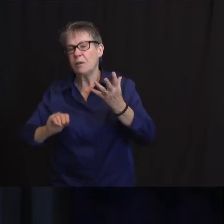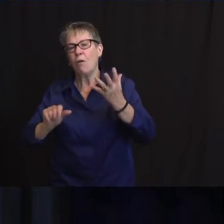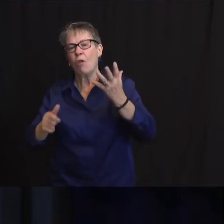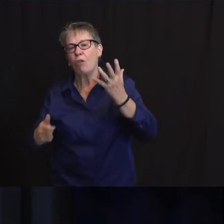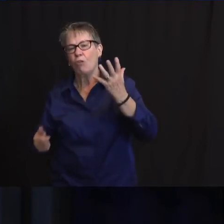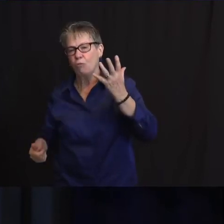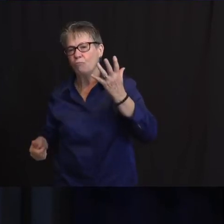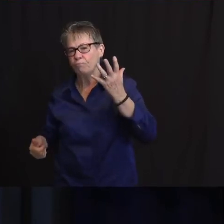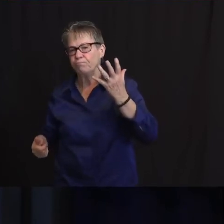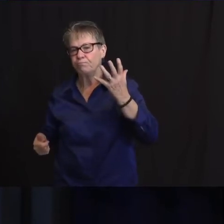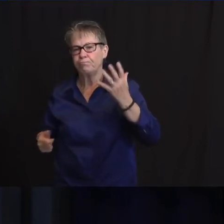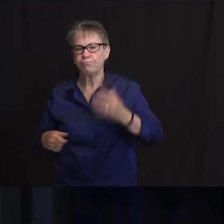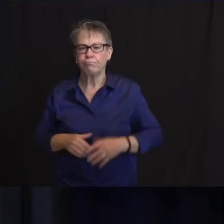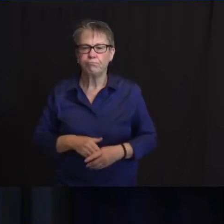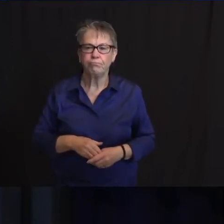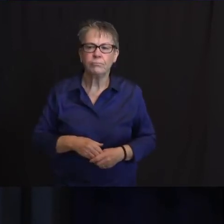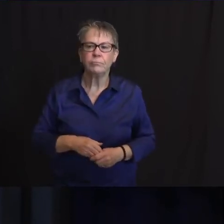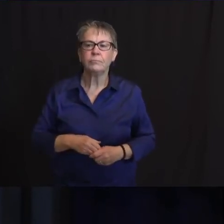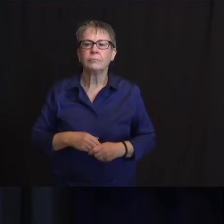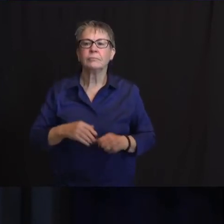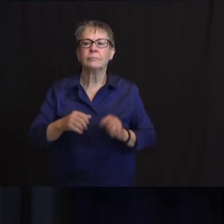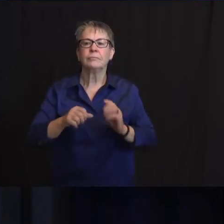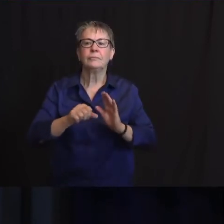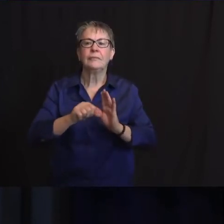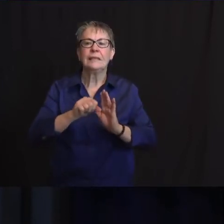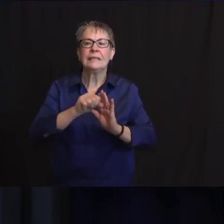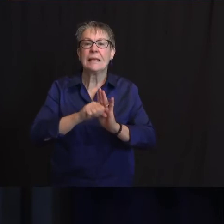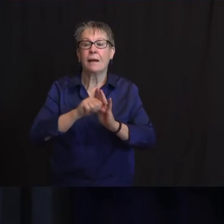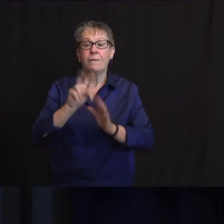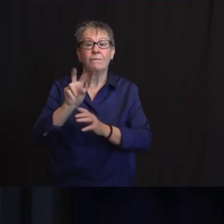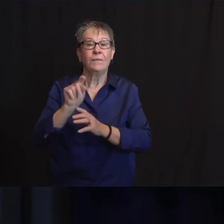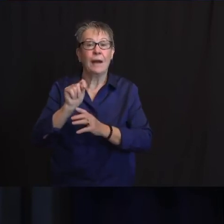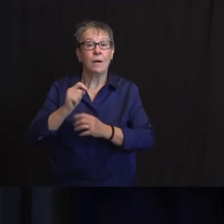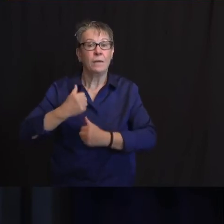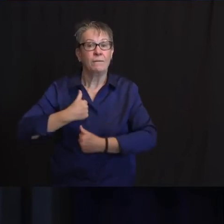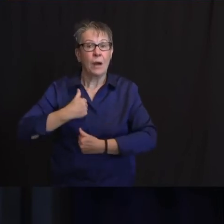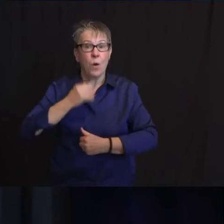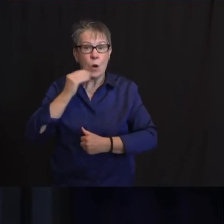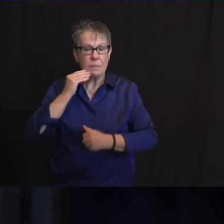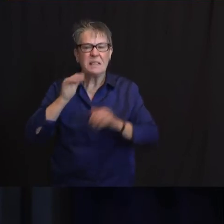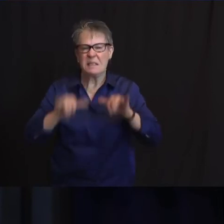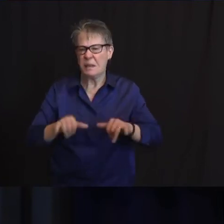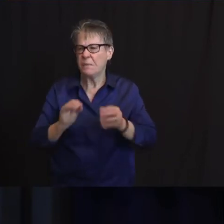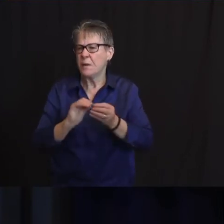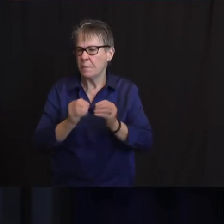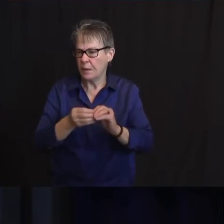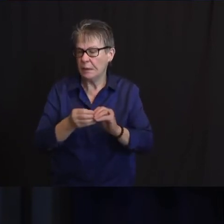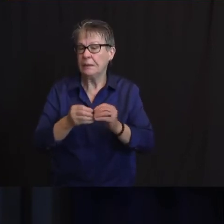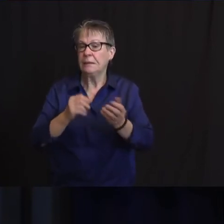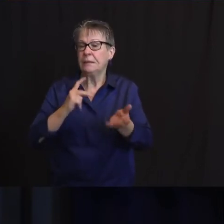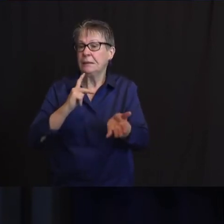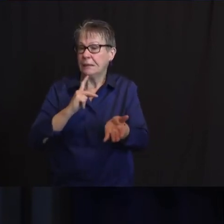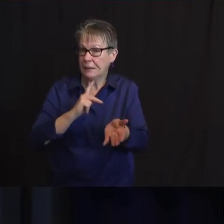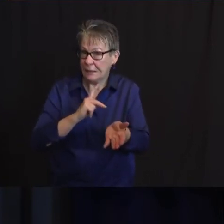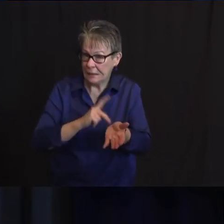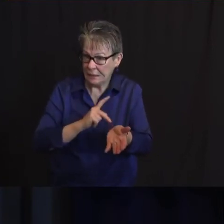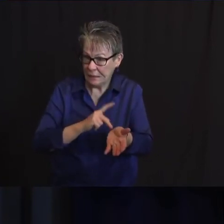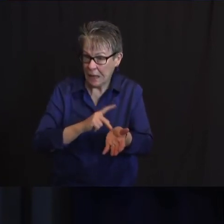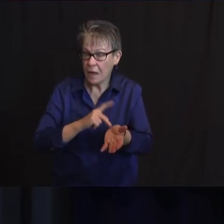state veterans' homes, the numbers remain the same, and the state psychiatric hospitals report 4 new positive staff